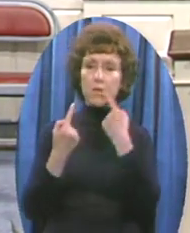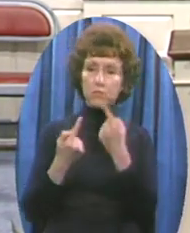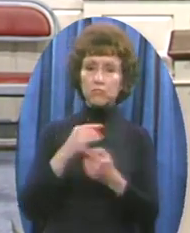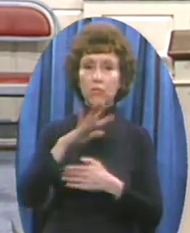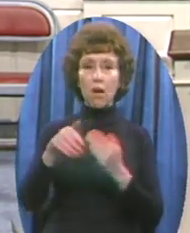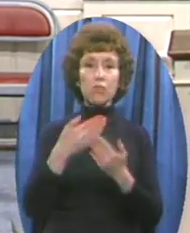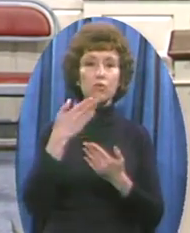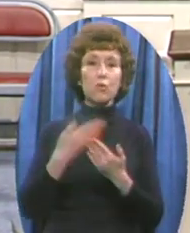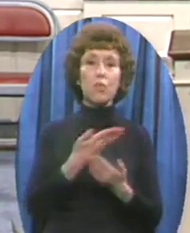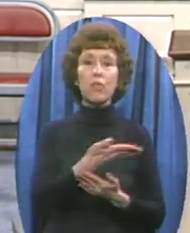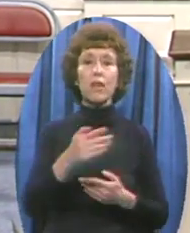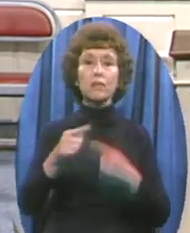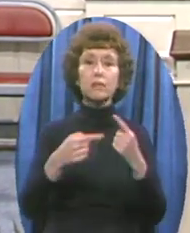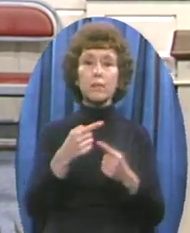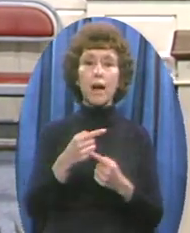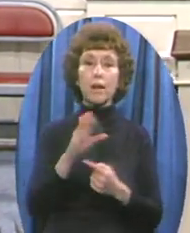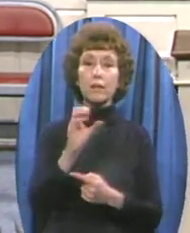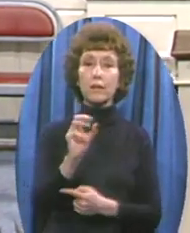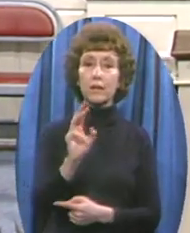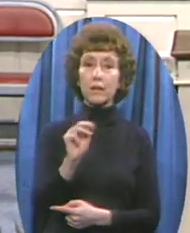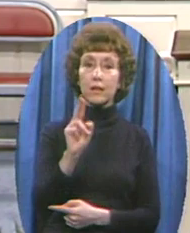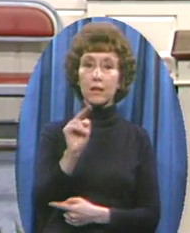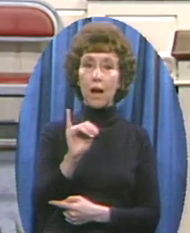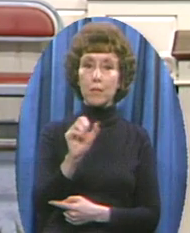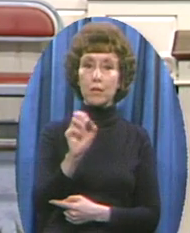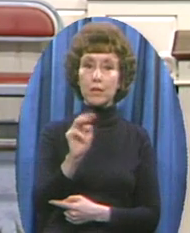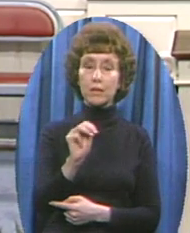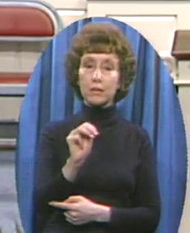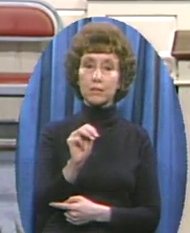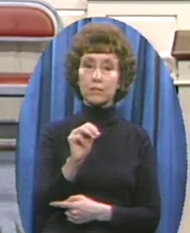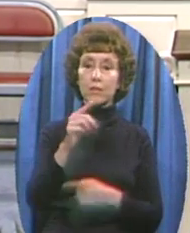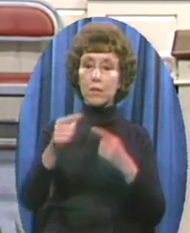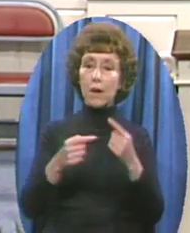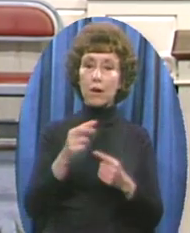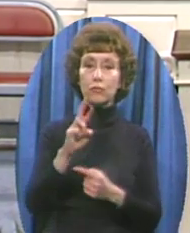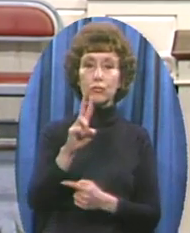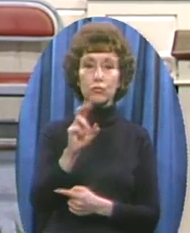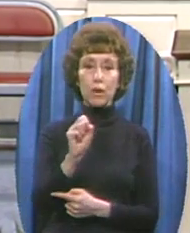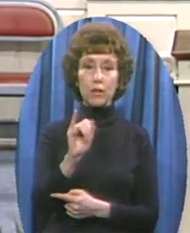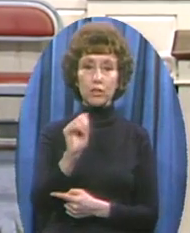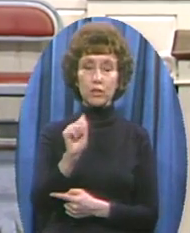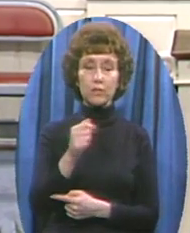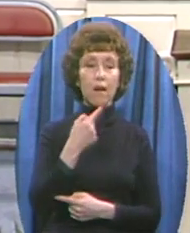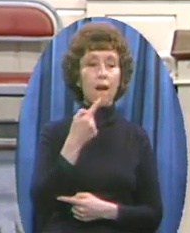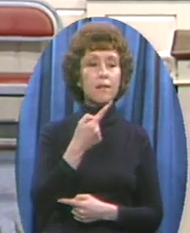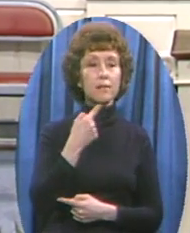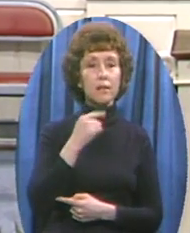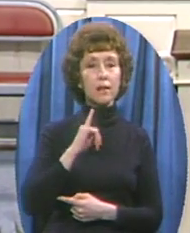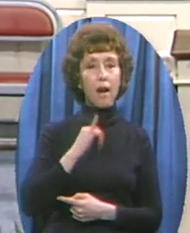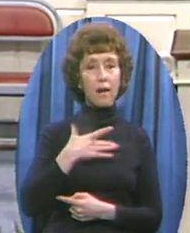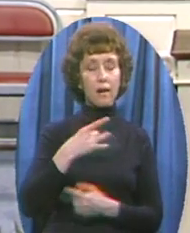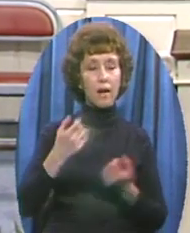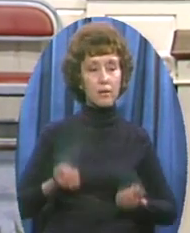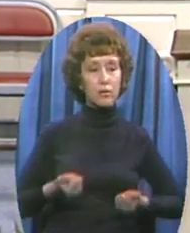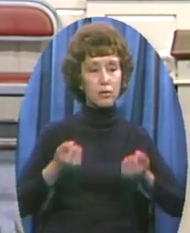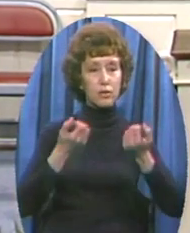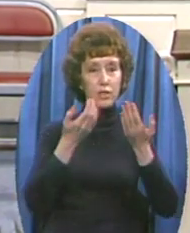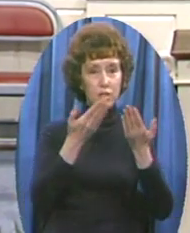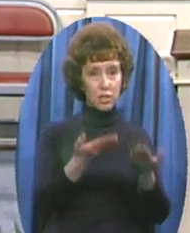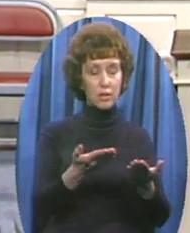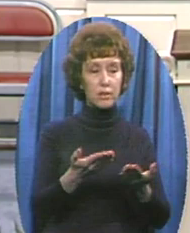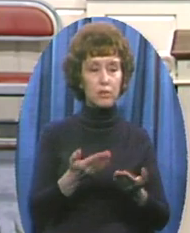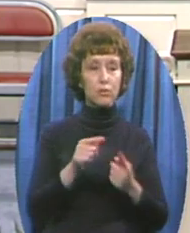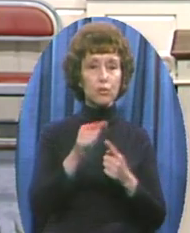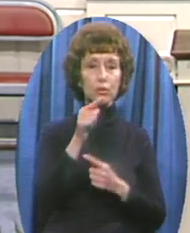was telling him about America. And I said, you know, I have an experiment I'd like to suggest to you, which if you will pull off